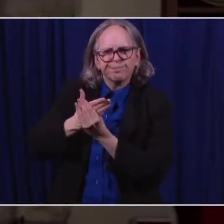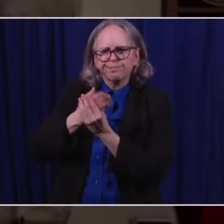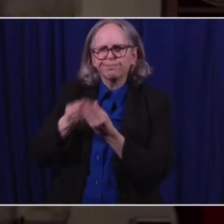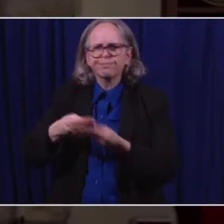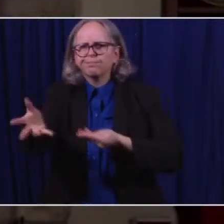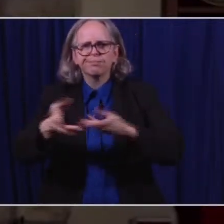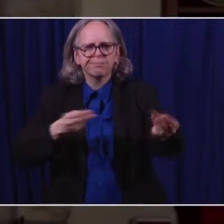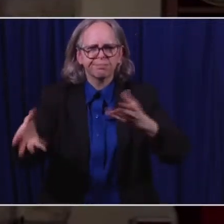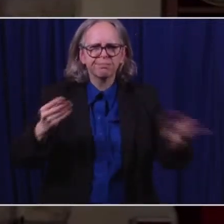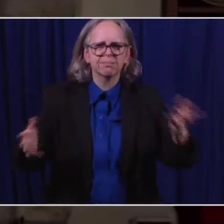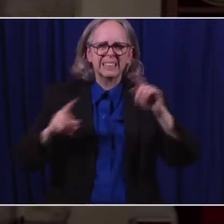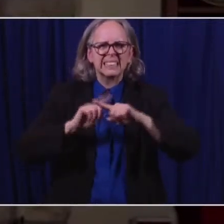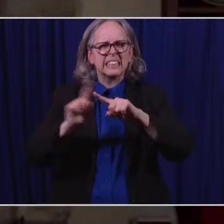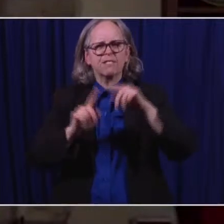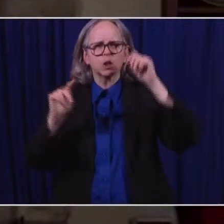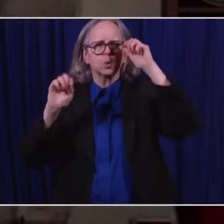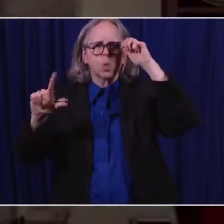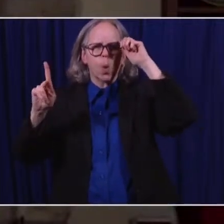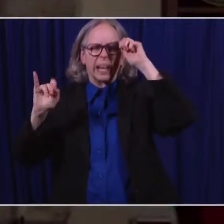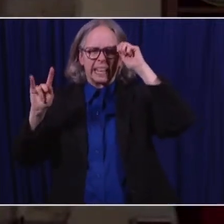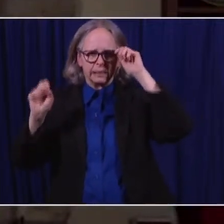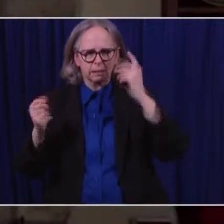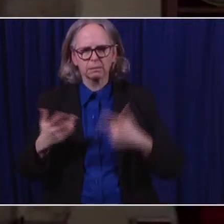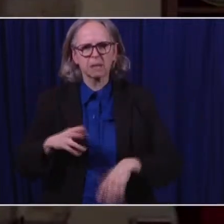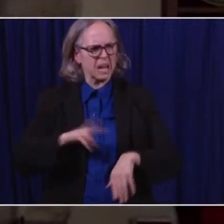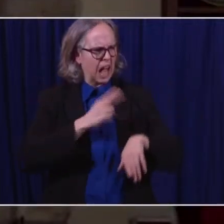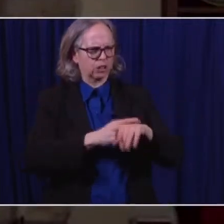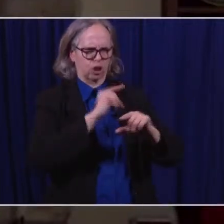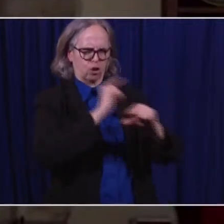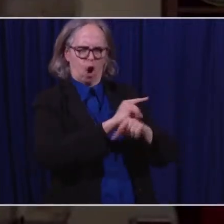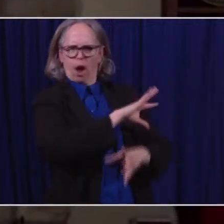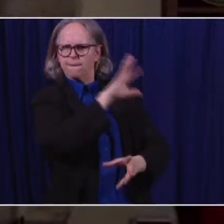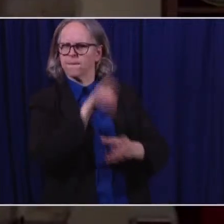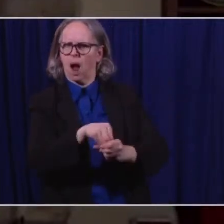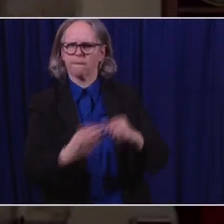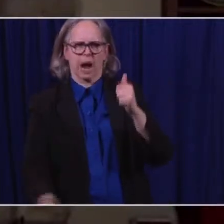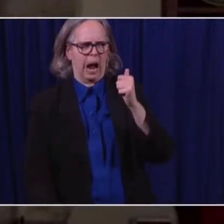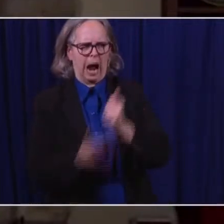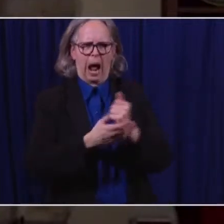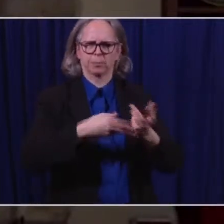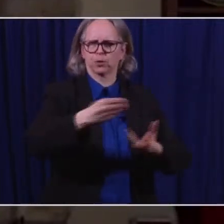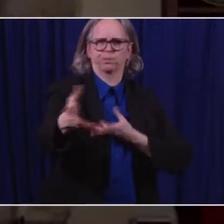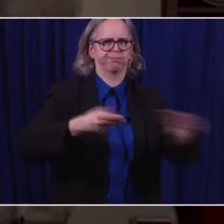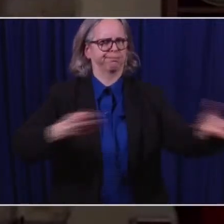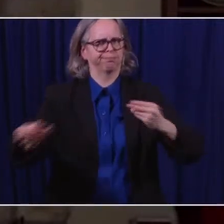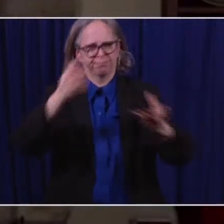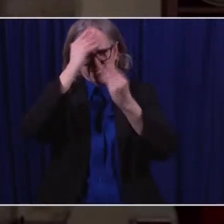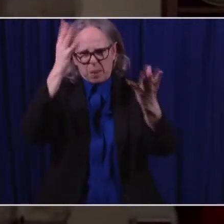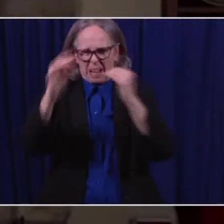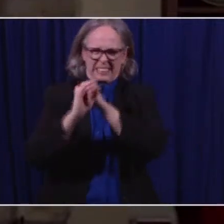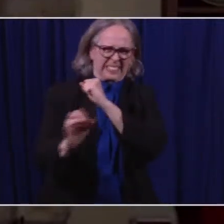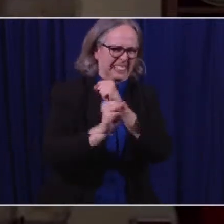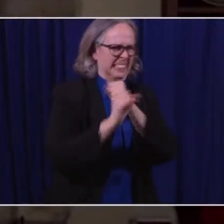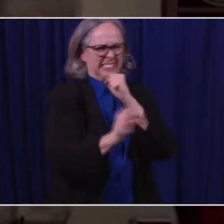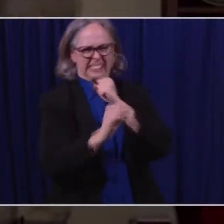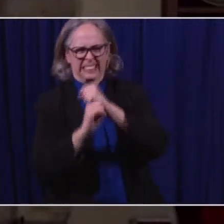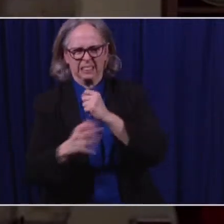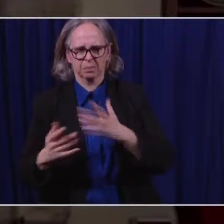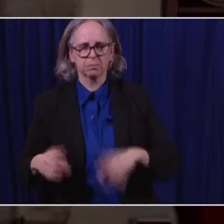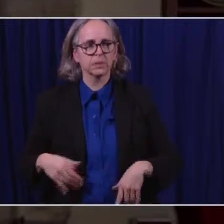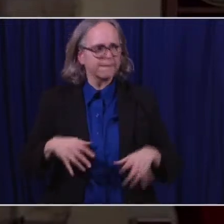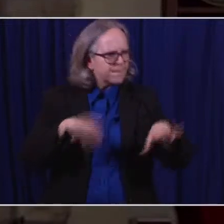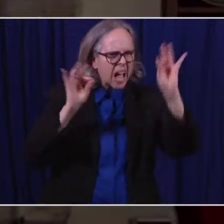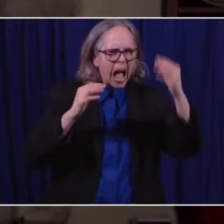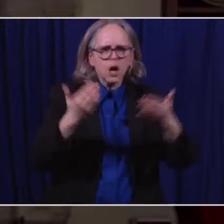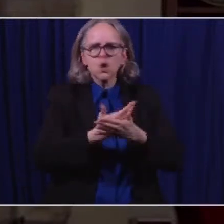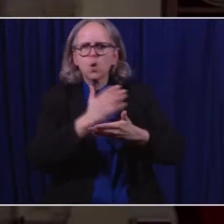this. We also, as we saw today, look forward to partnerships with churches as